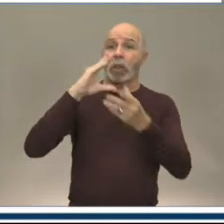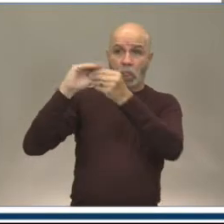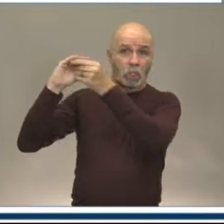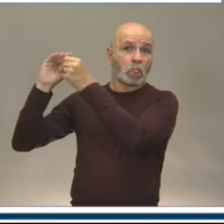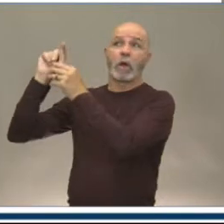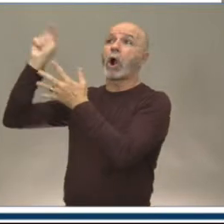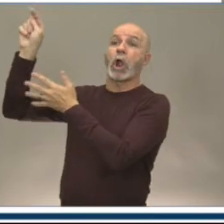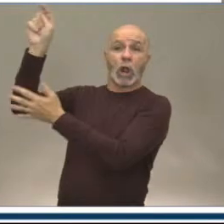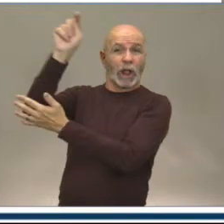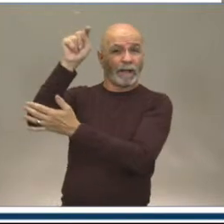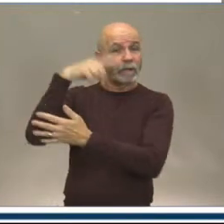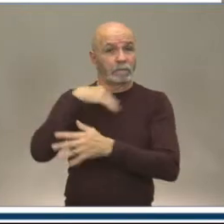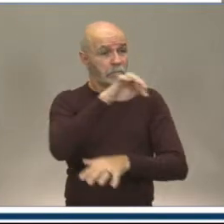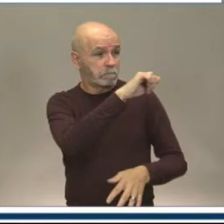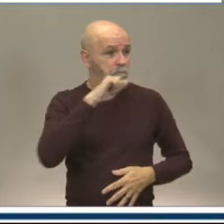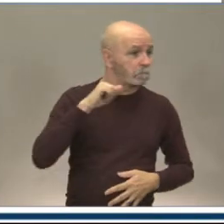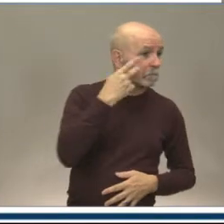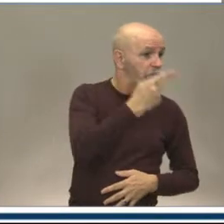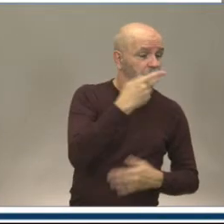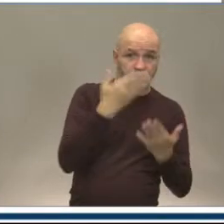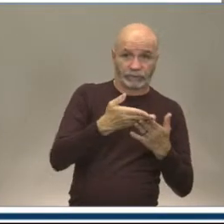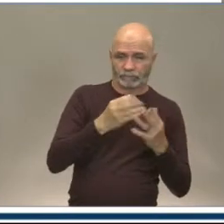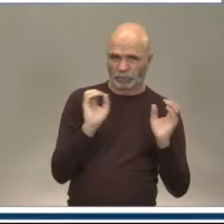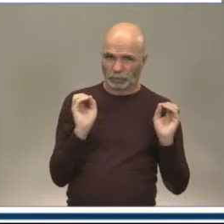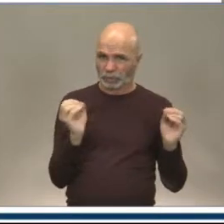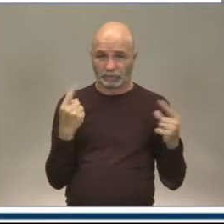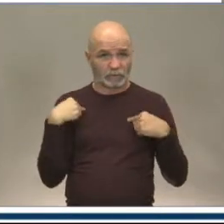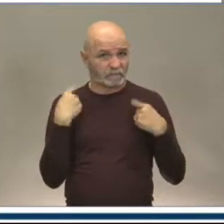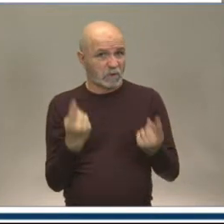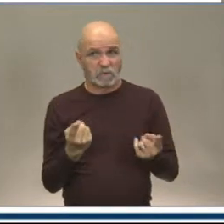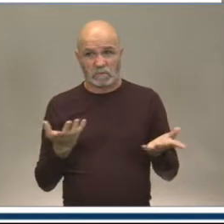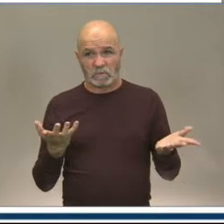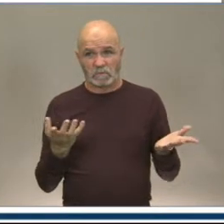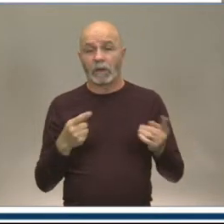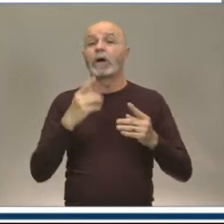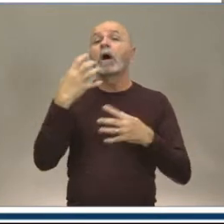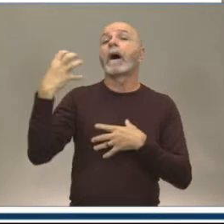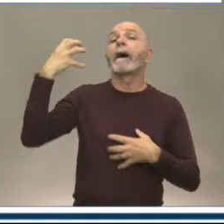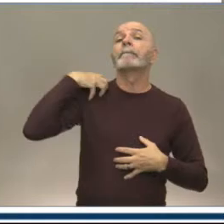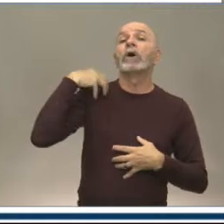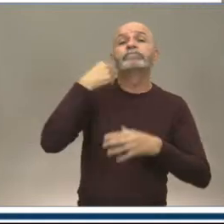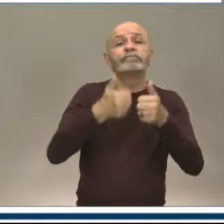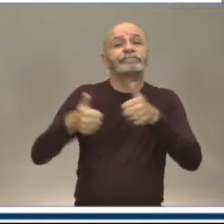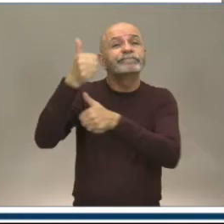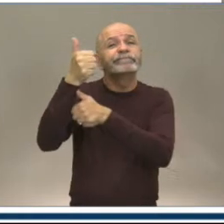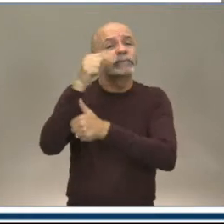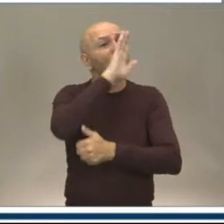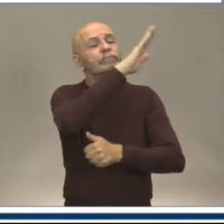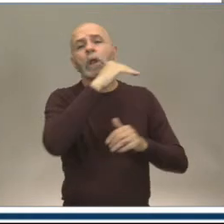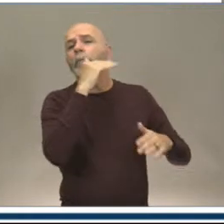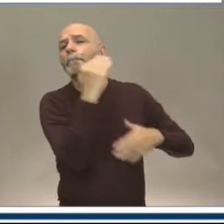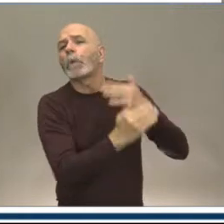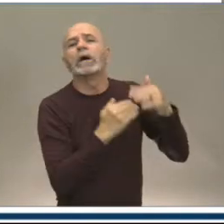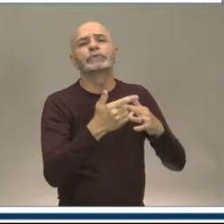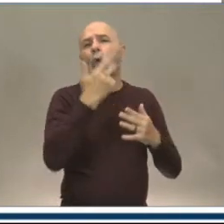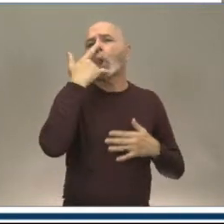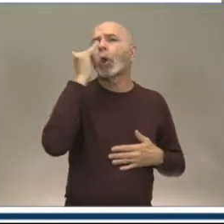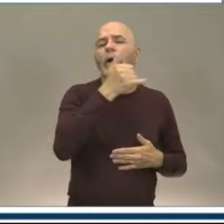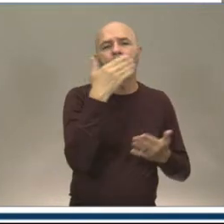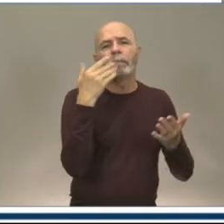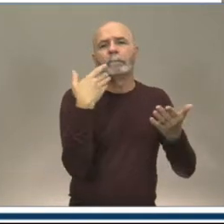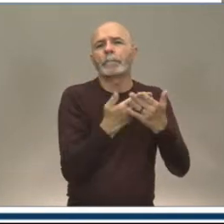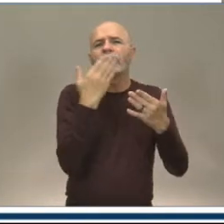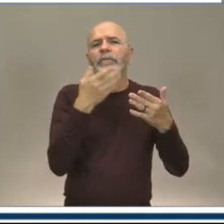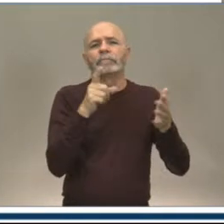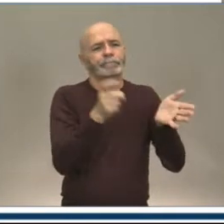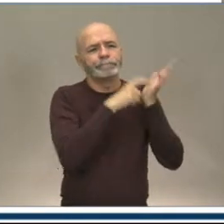definitive proof. Each employer has their own specific process about how they would get that proof of vaccination.